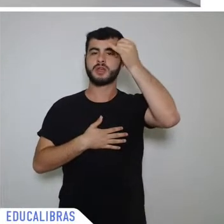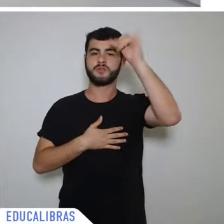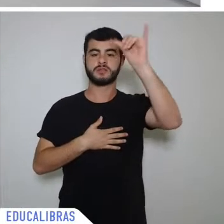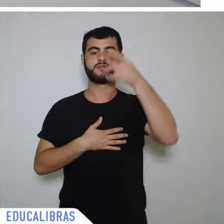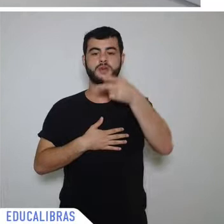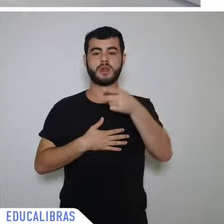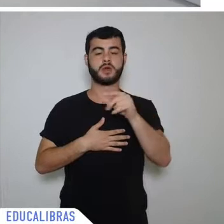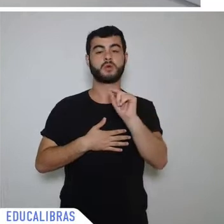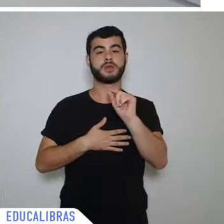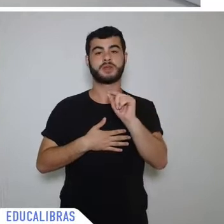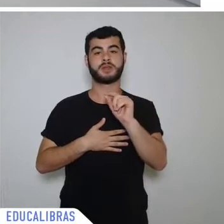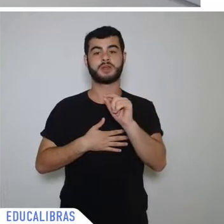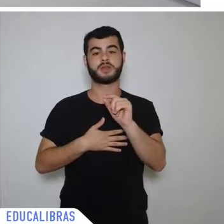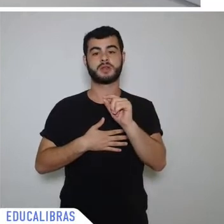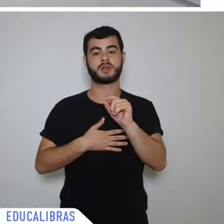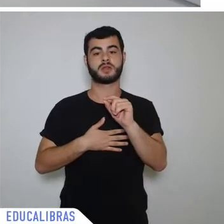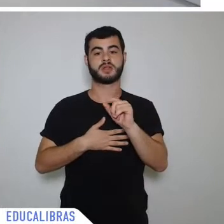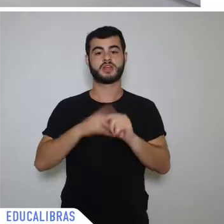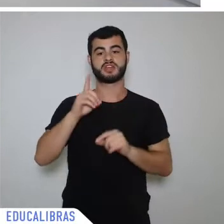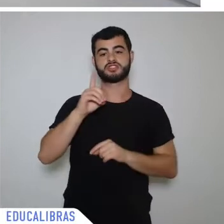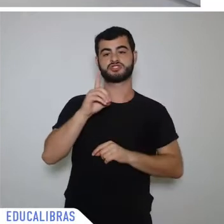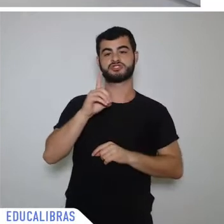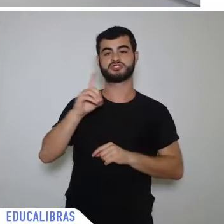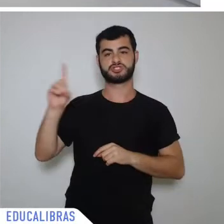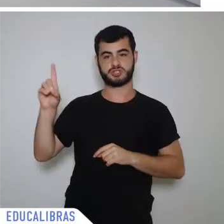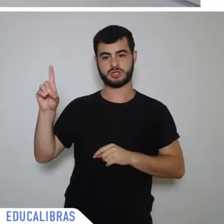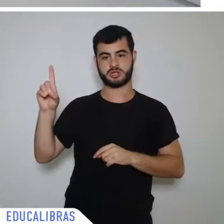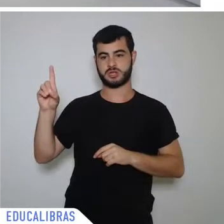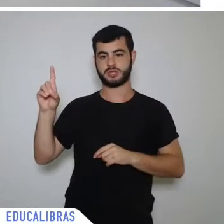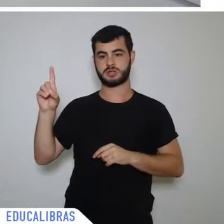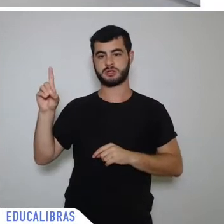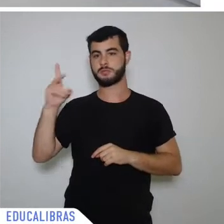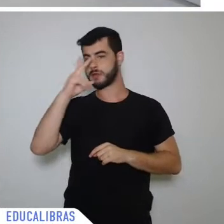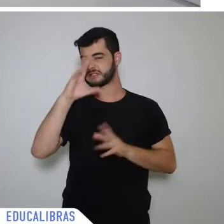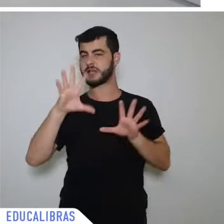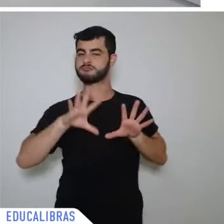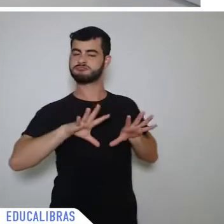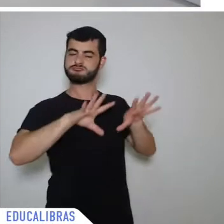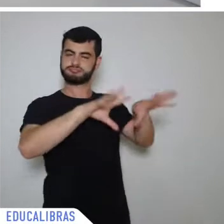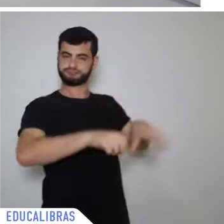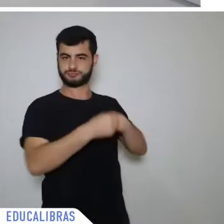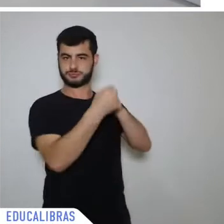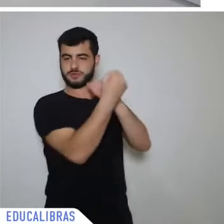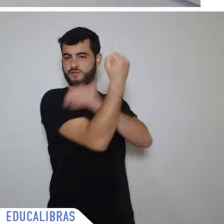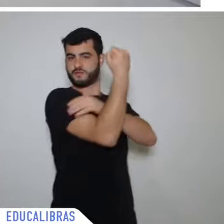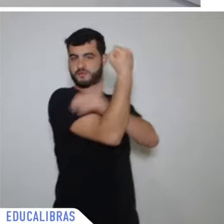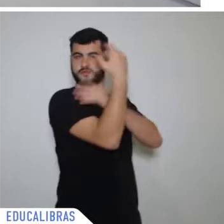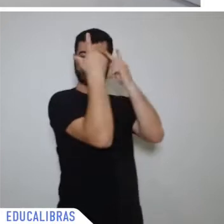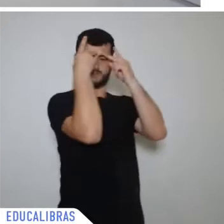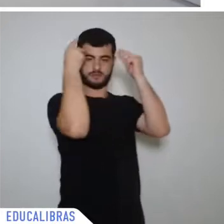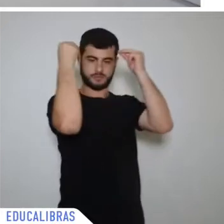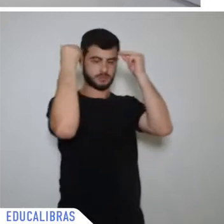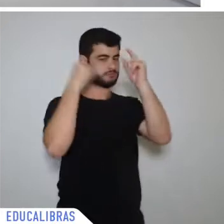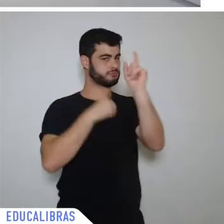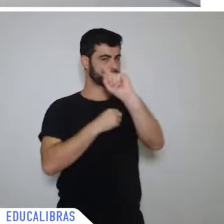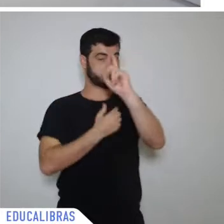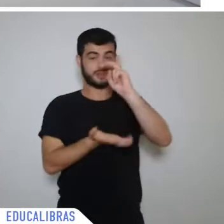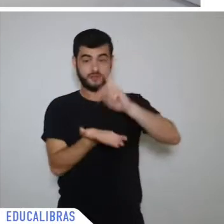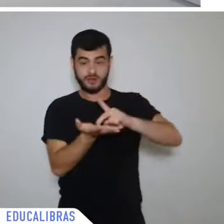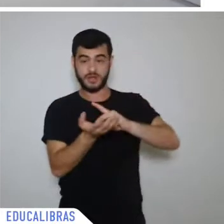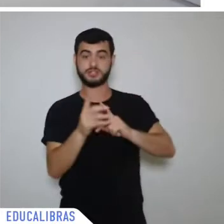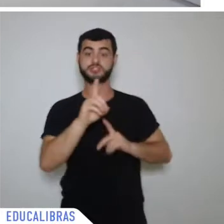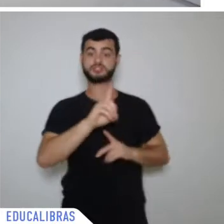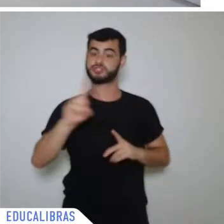doesn't authorize us to say that the right wing is taking over this feminist agenda. On the contrary, what we